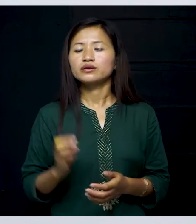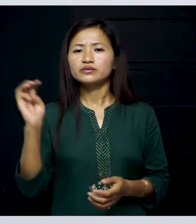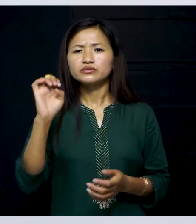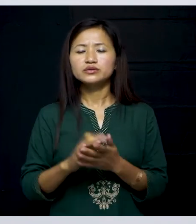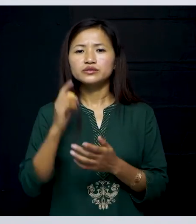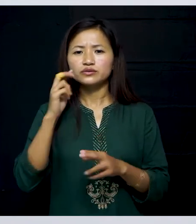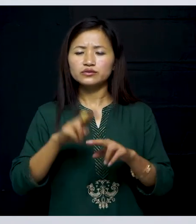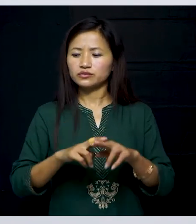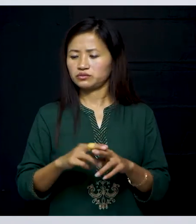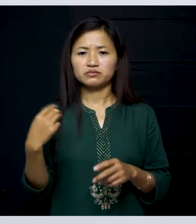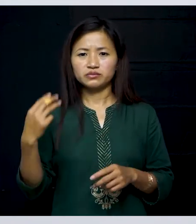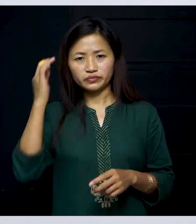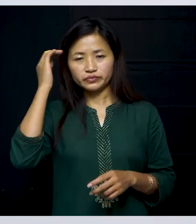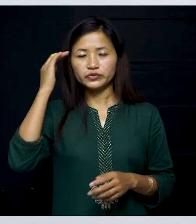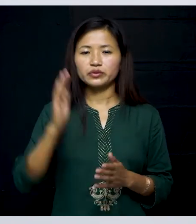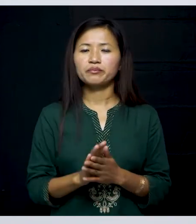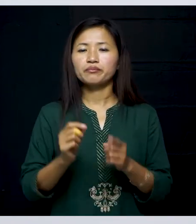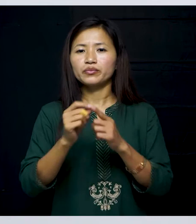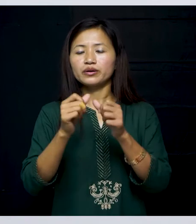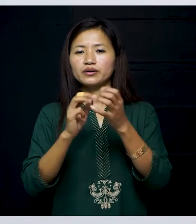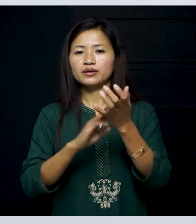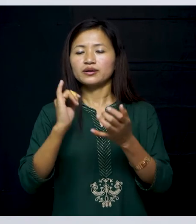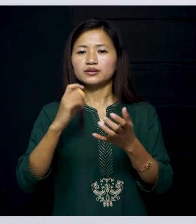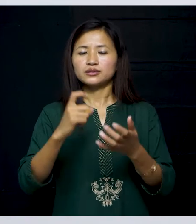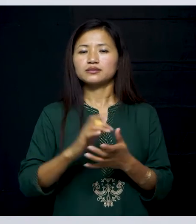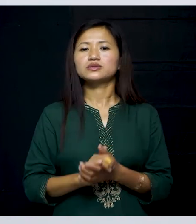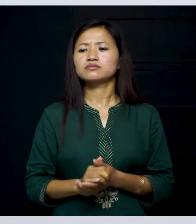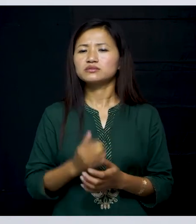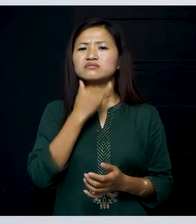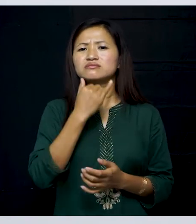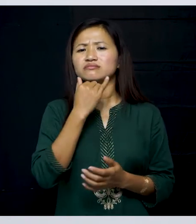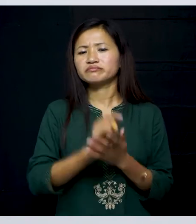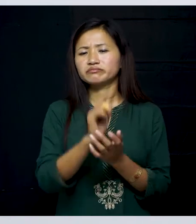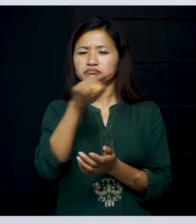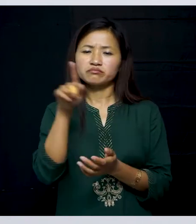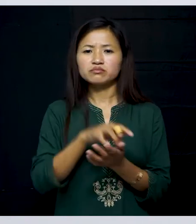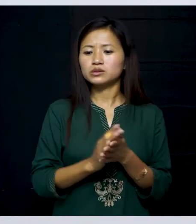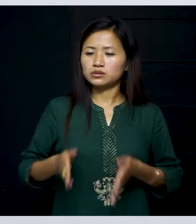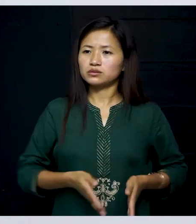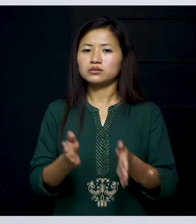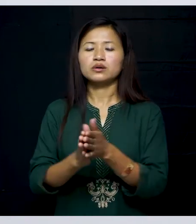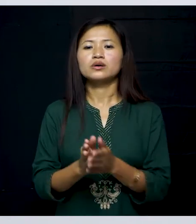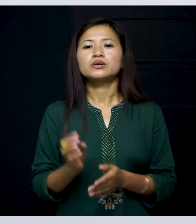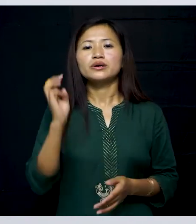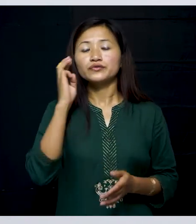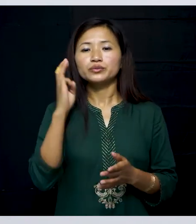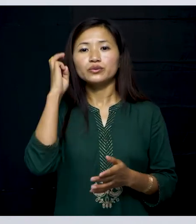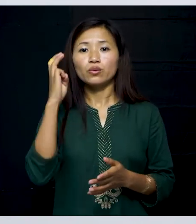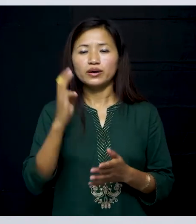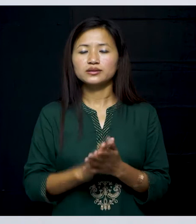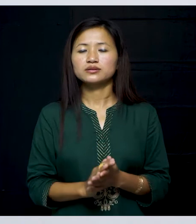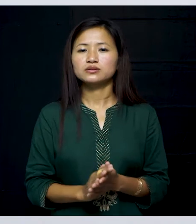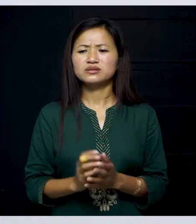know, in hurry or when we panic, we tend to do things in the wrong way. But you should always be wise enough to know that it